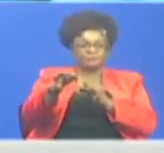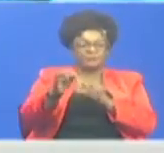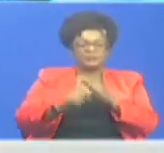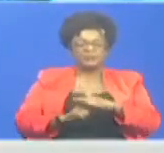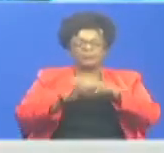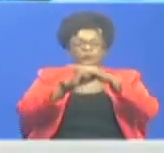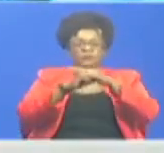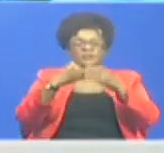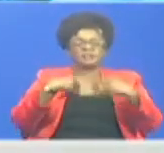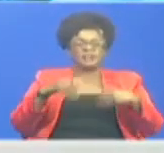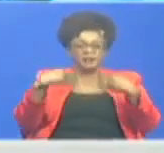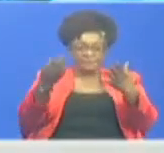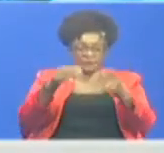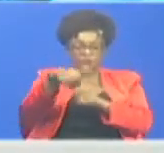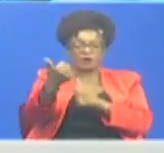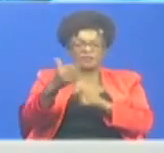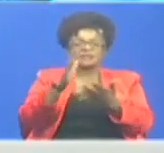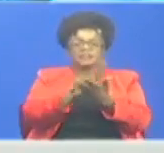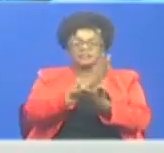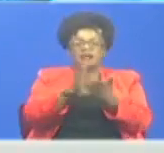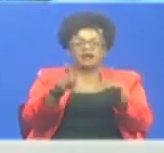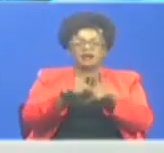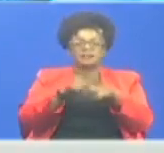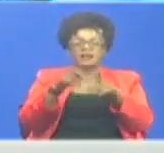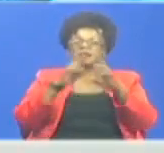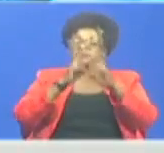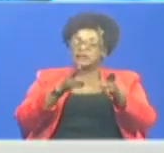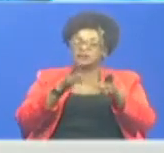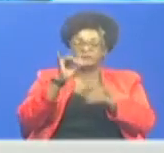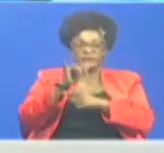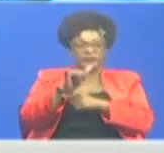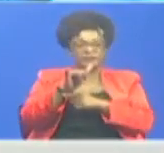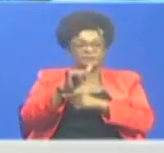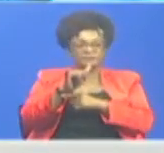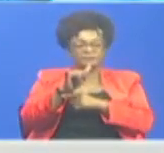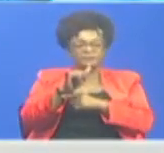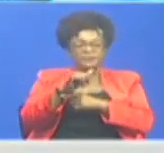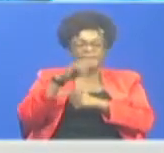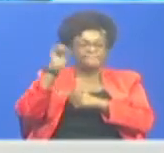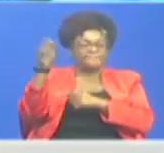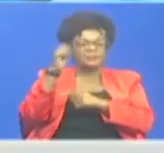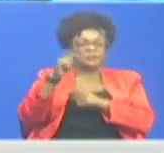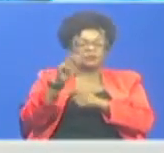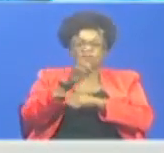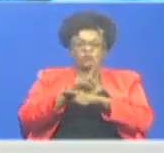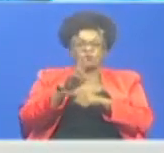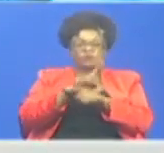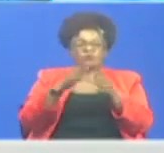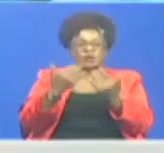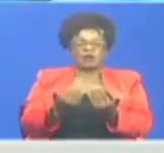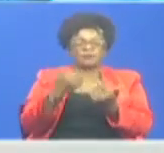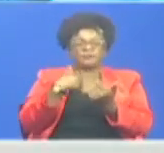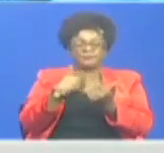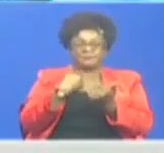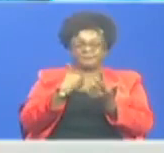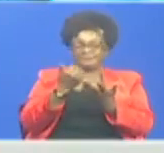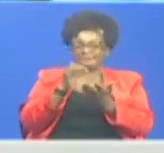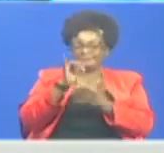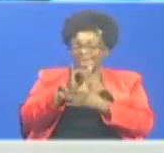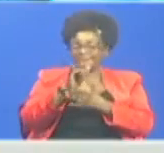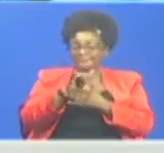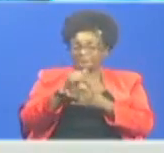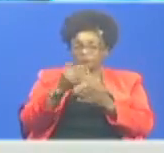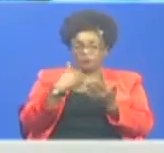given to other sectors as a result of the coronavirus pandemic. The President Uhuru Kenyatta directed the Ministry of Sports, Culture and Heritage to